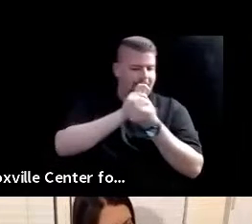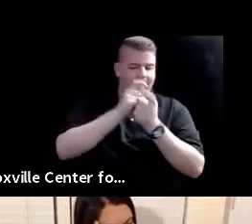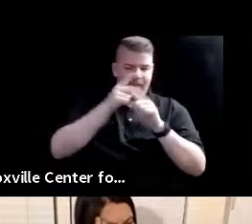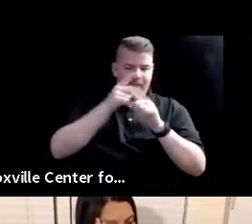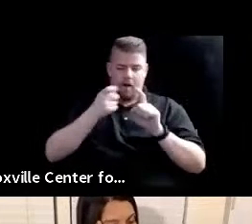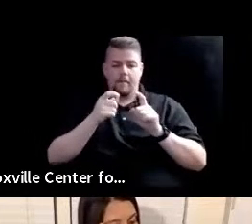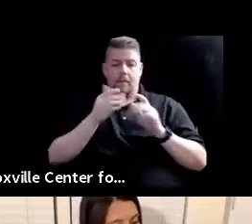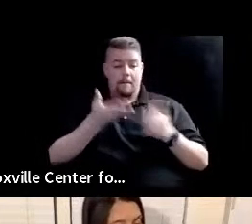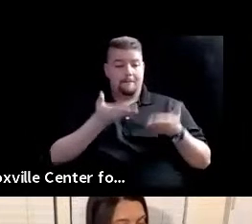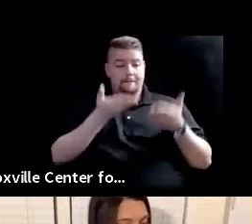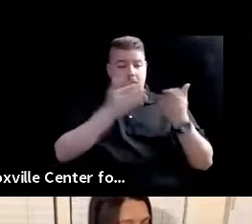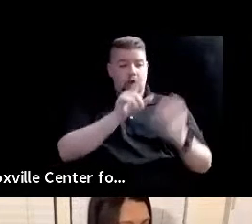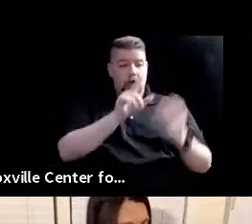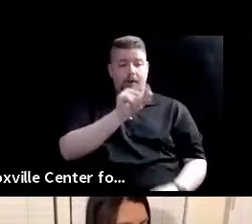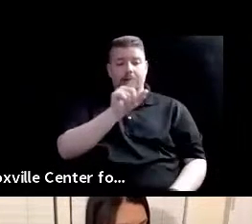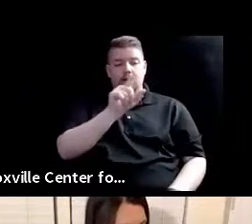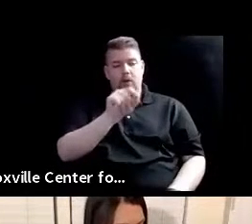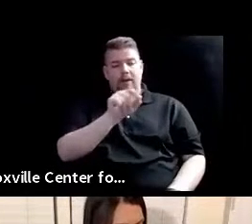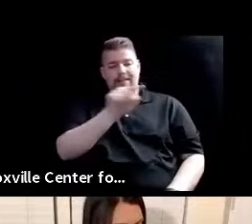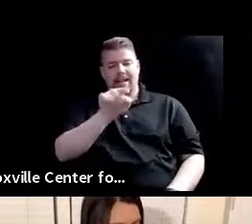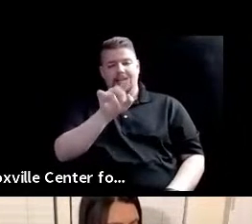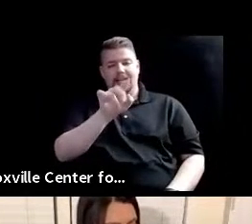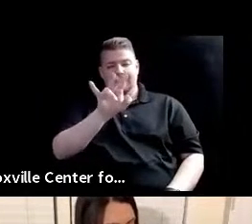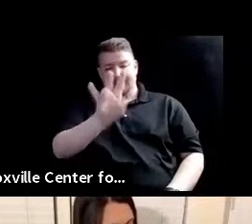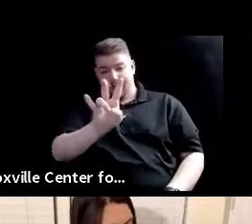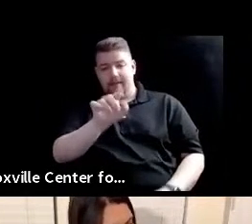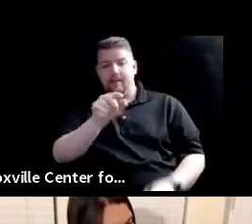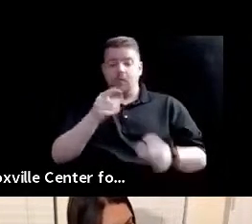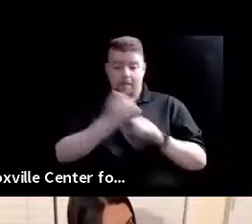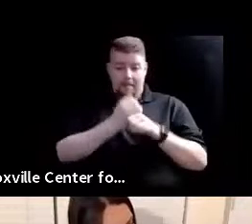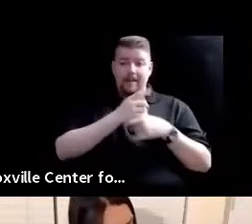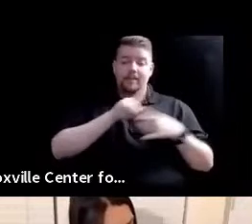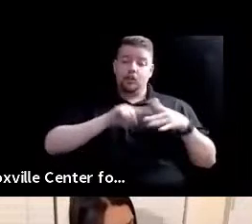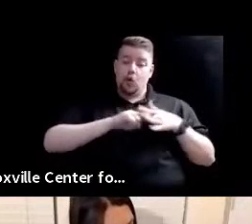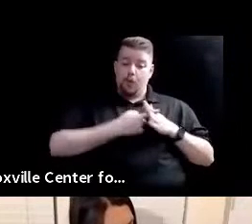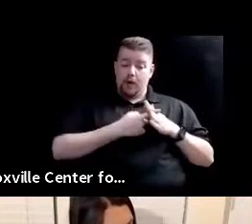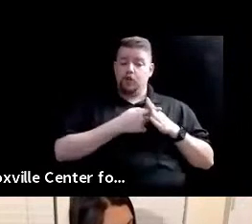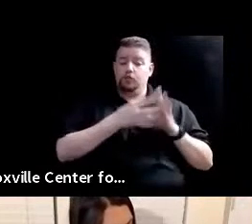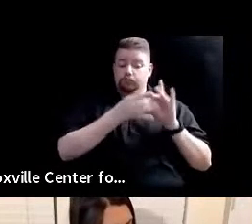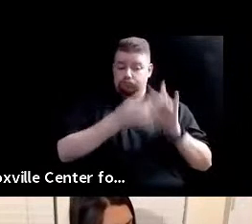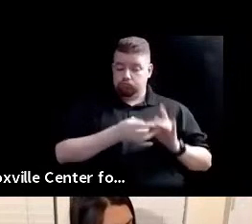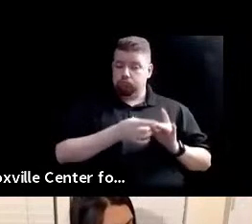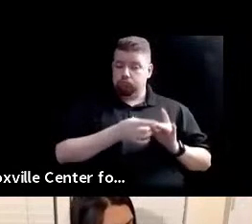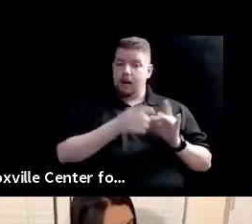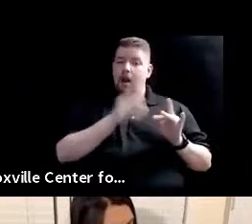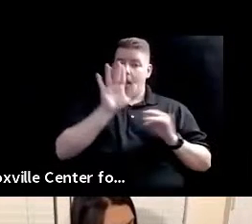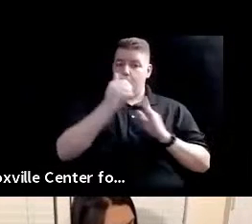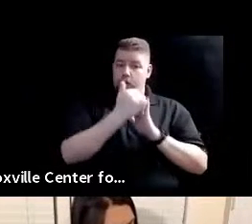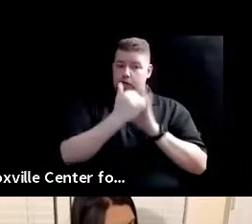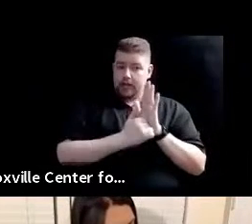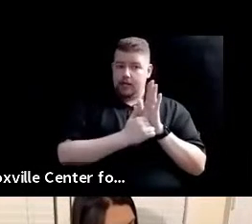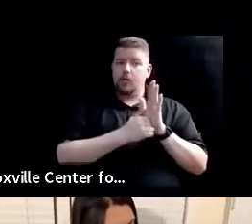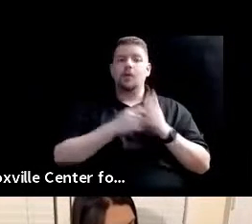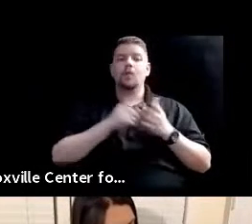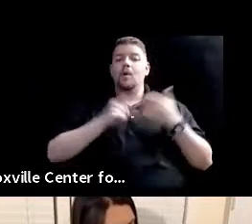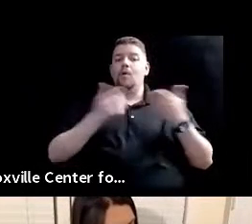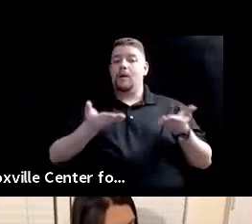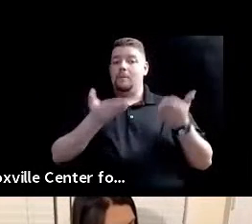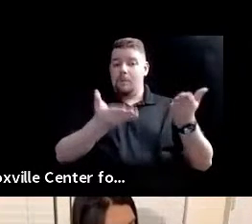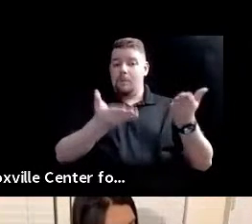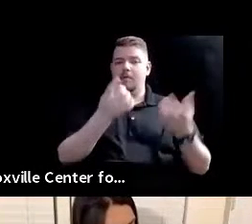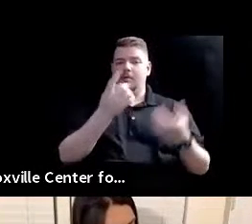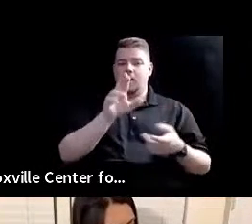regulation 2020-7 were made, because the original regulation in the form it was on your agenda was what was moved by